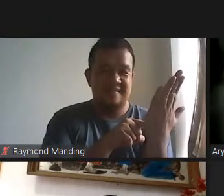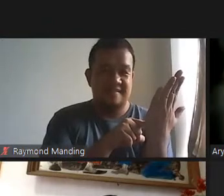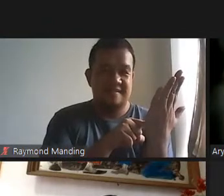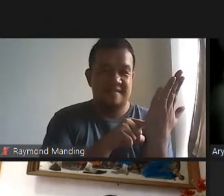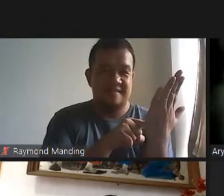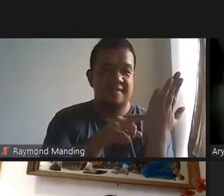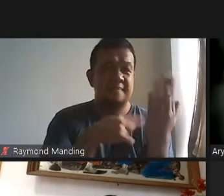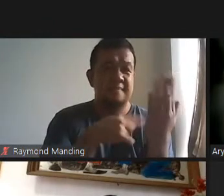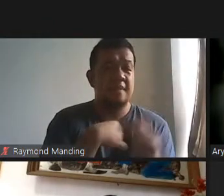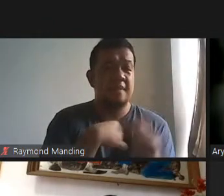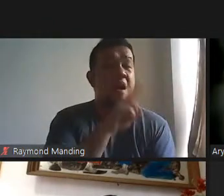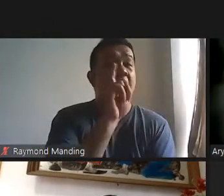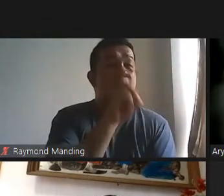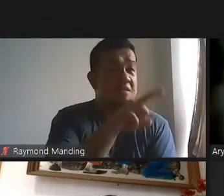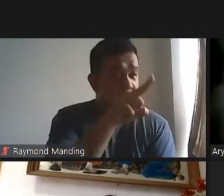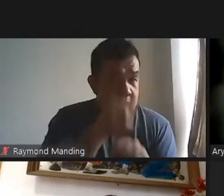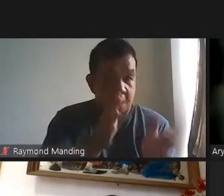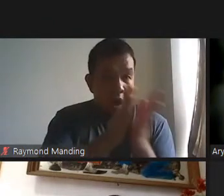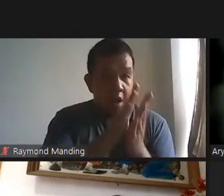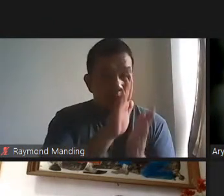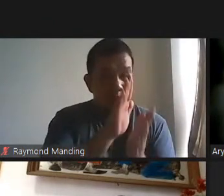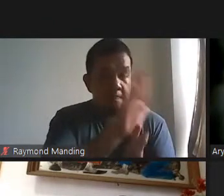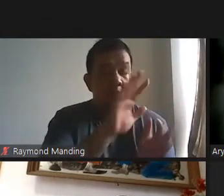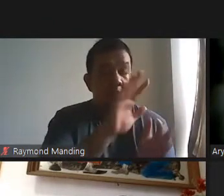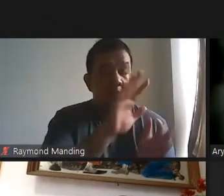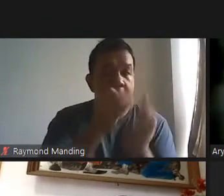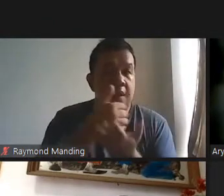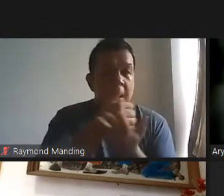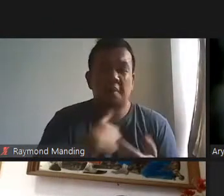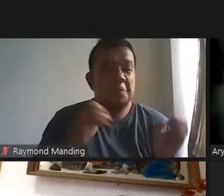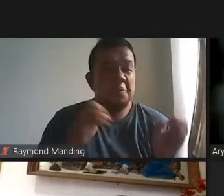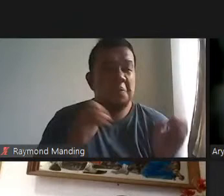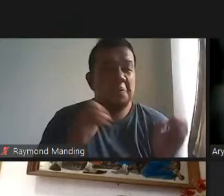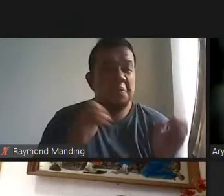daw maintindihan yun, and then he showed it to me.